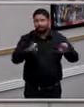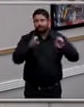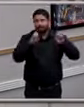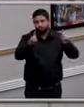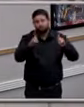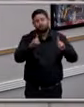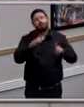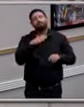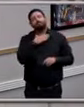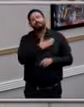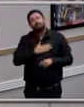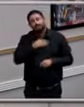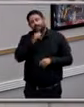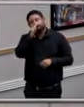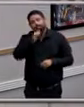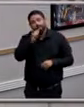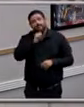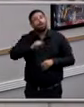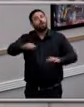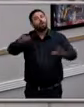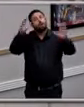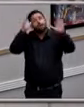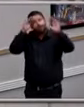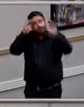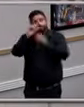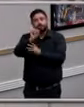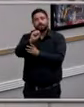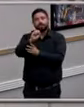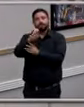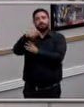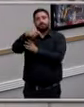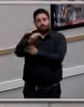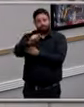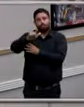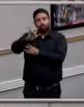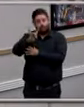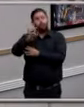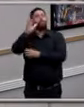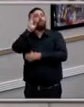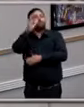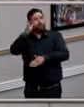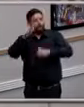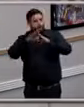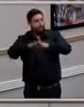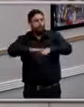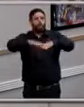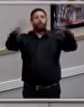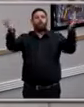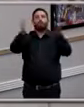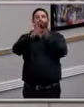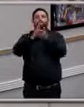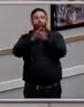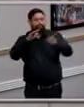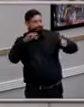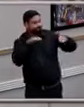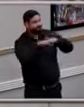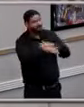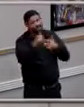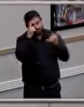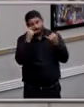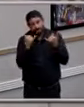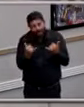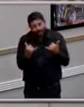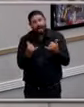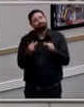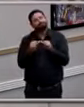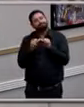and hopefully on September the 28th, we will start on face-to-face. For now, continue your child's